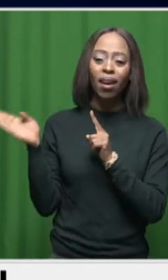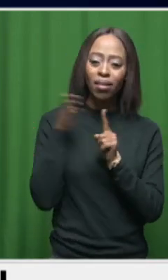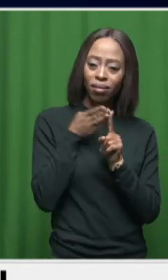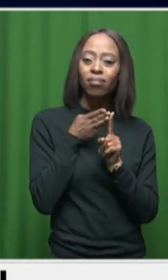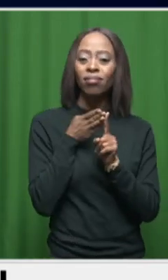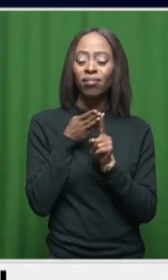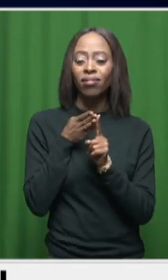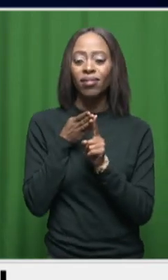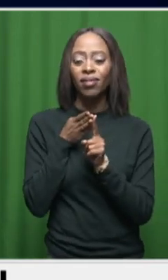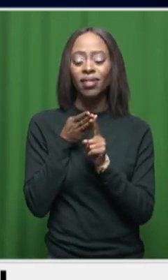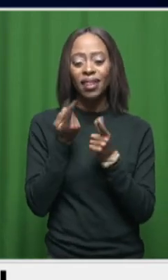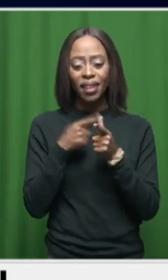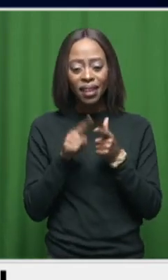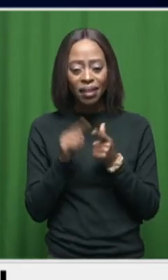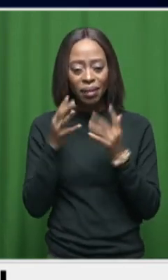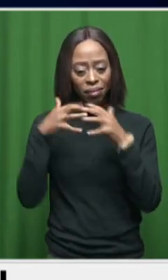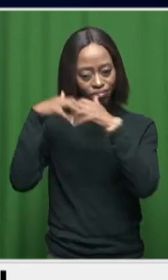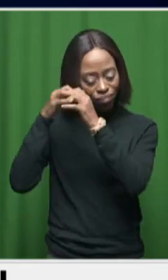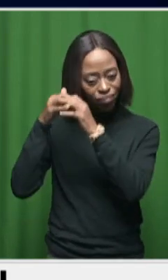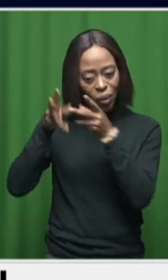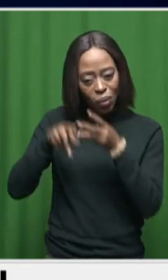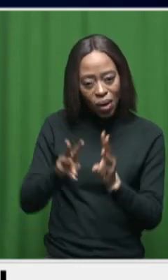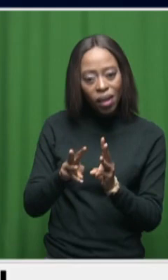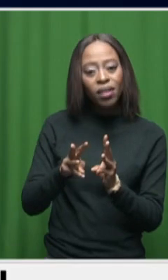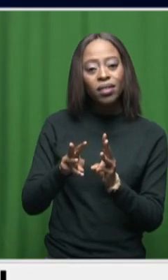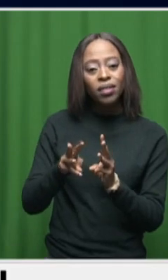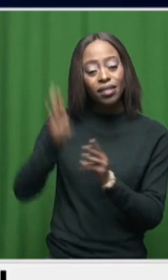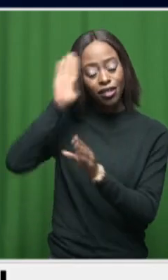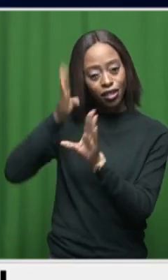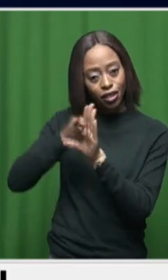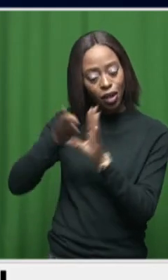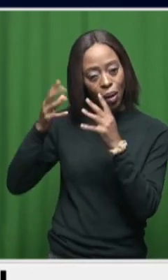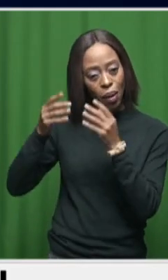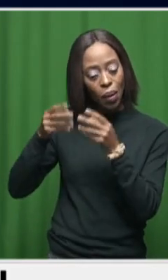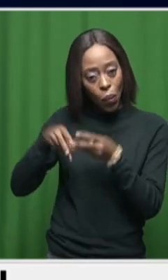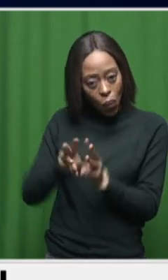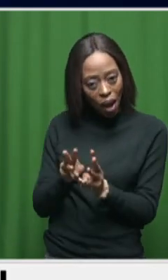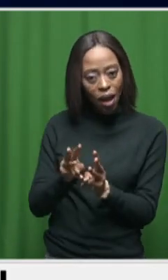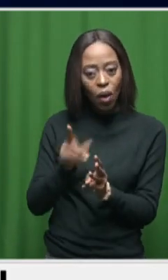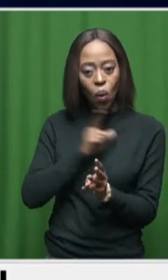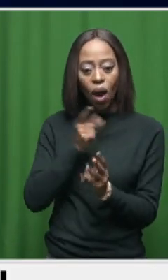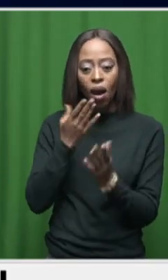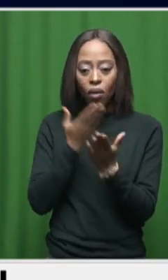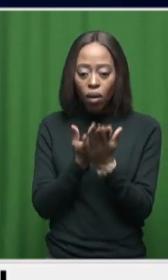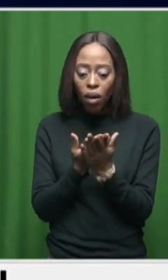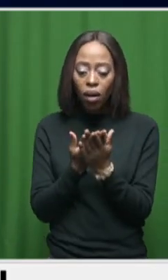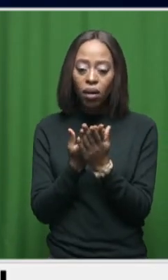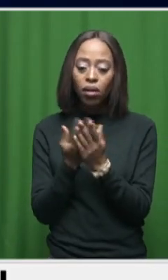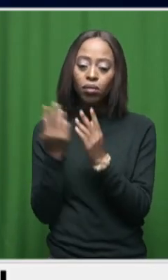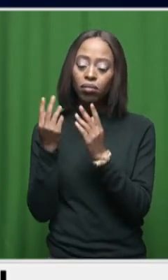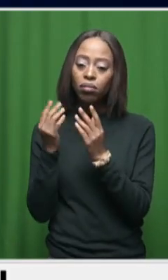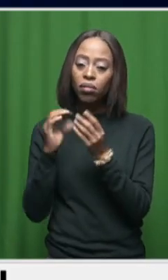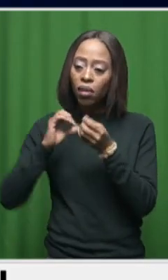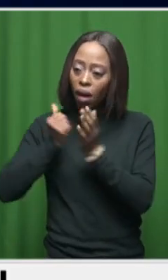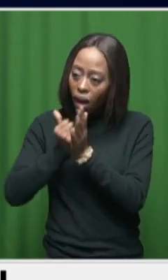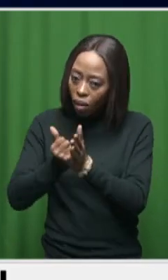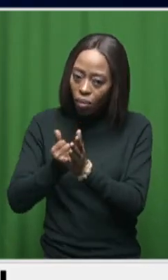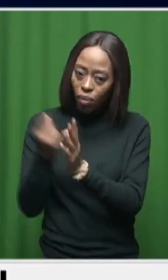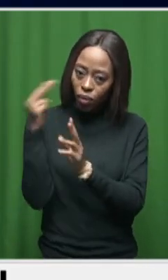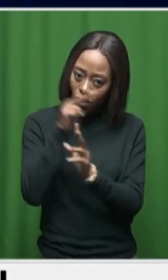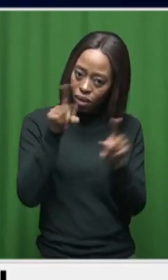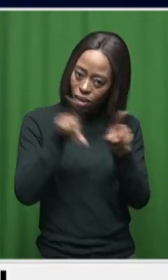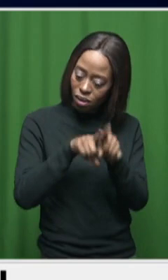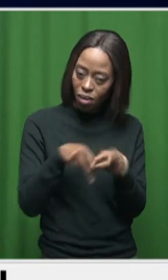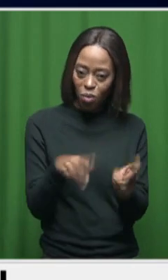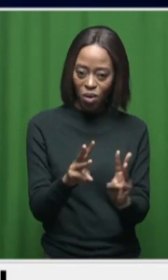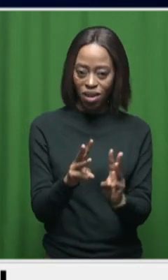come up with a method, or sort of a psychological method of getting them to see things that way. And that's the difficult